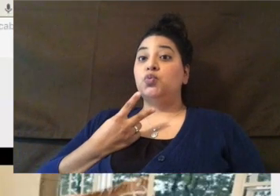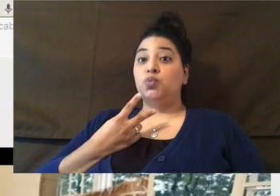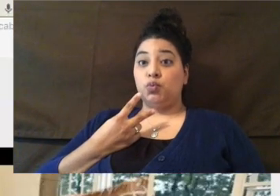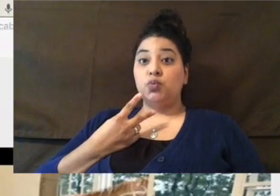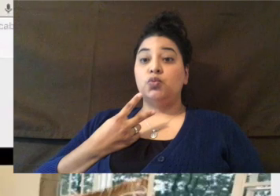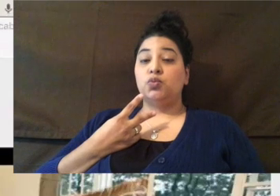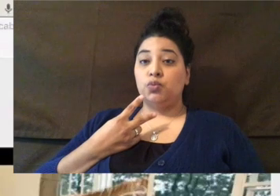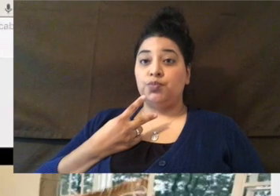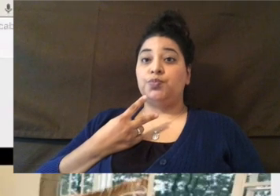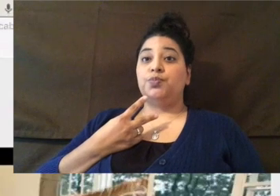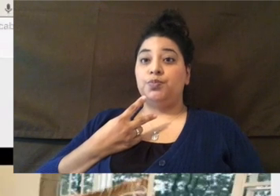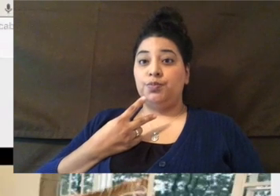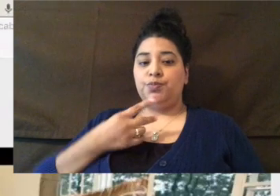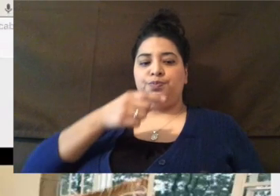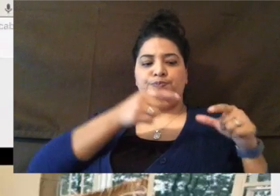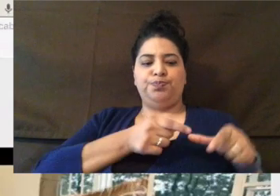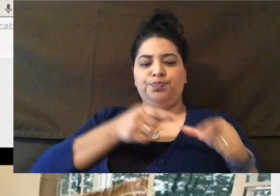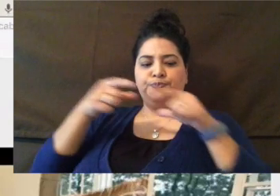placemats.